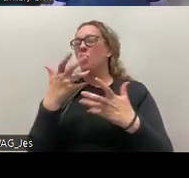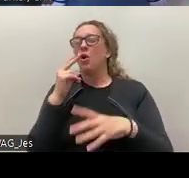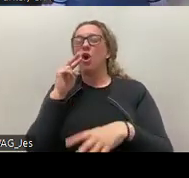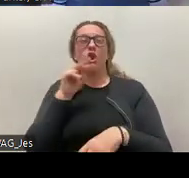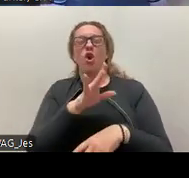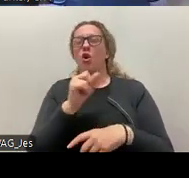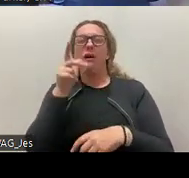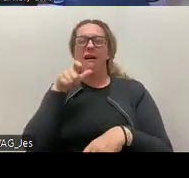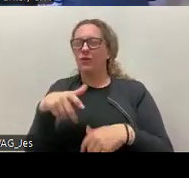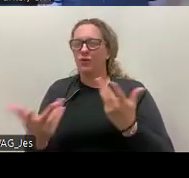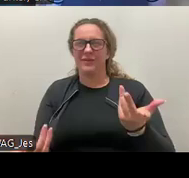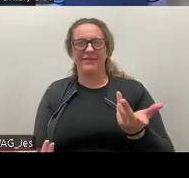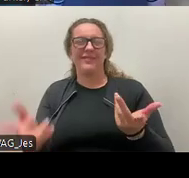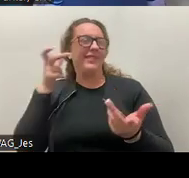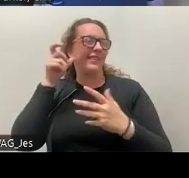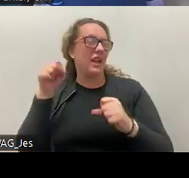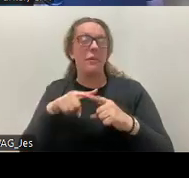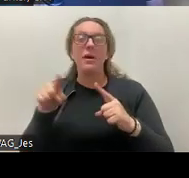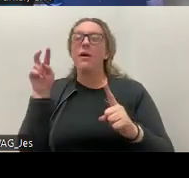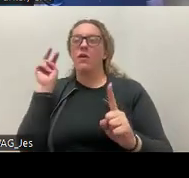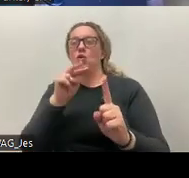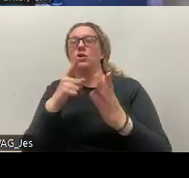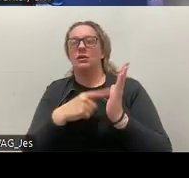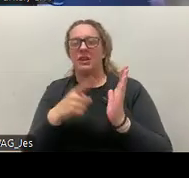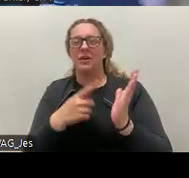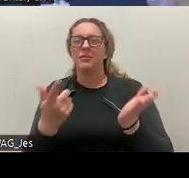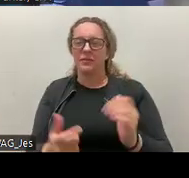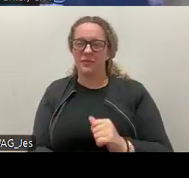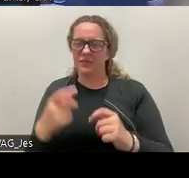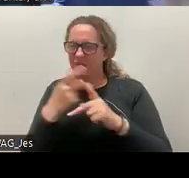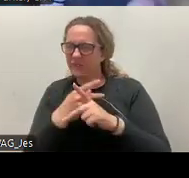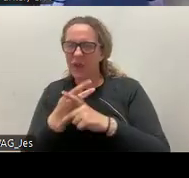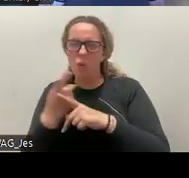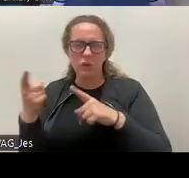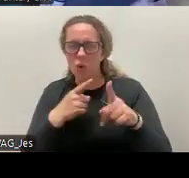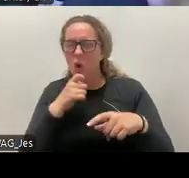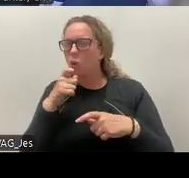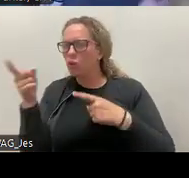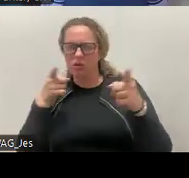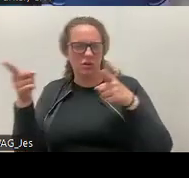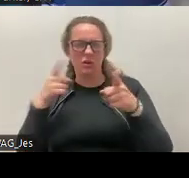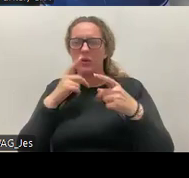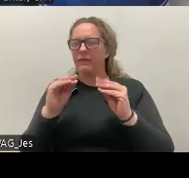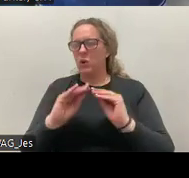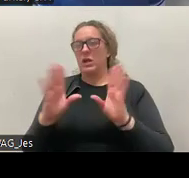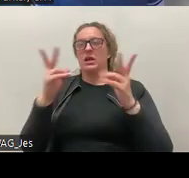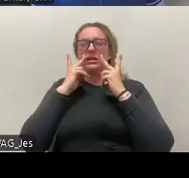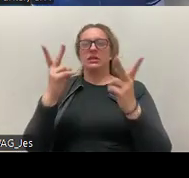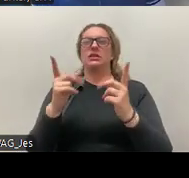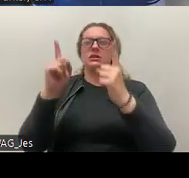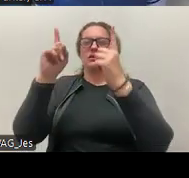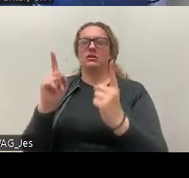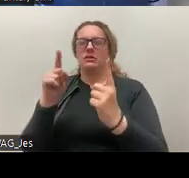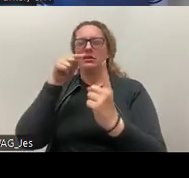screen, you don't have to. But we do have to look at the screen sometimes to figure out what's going on and who's who. We can very clearly see Maria is